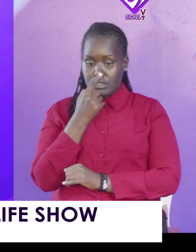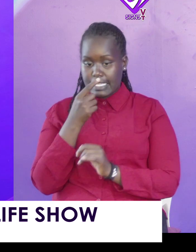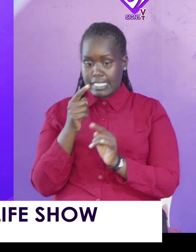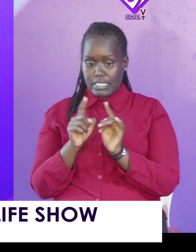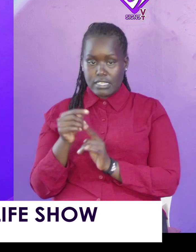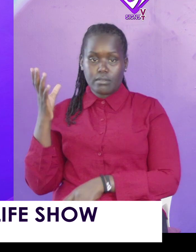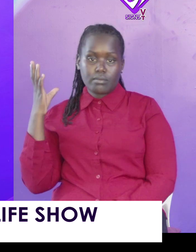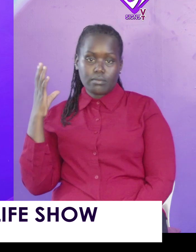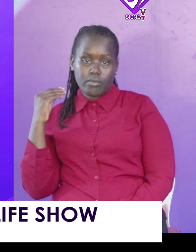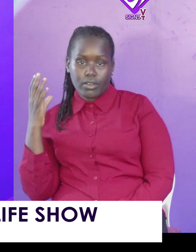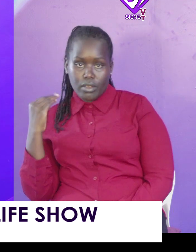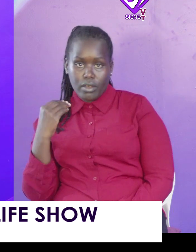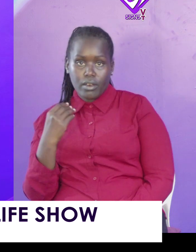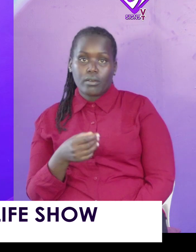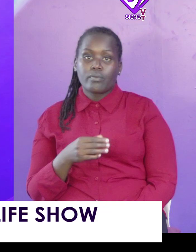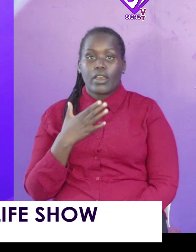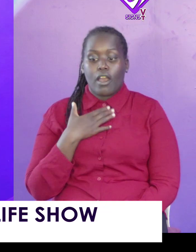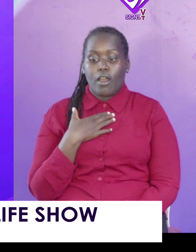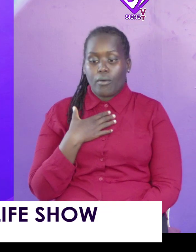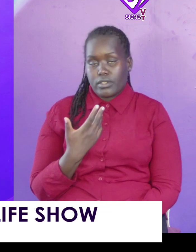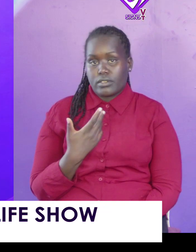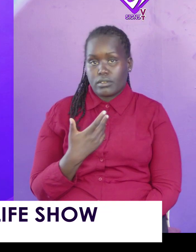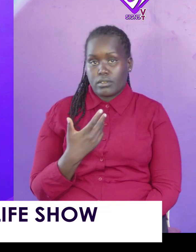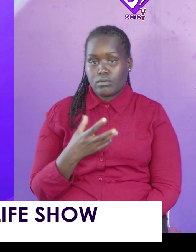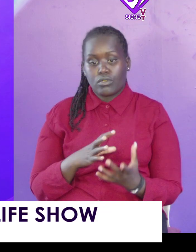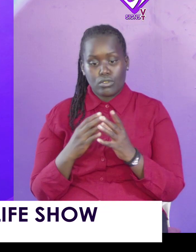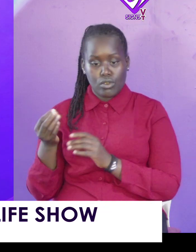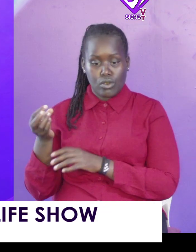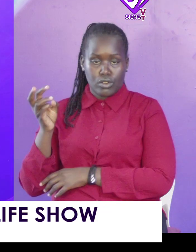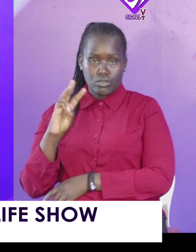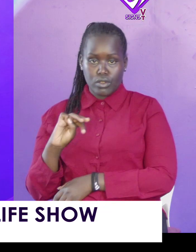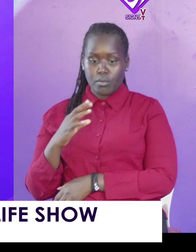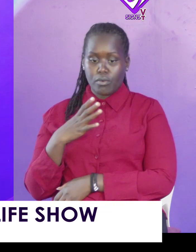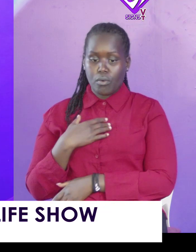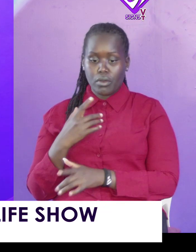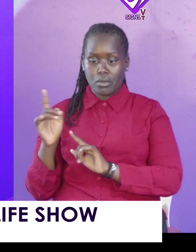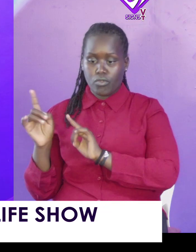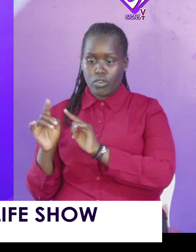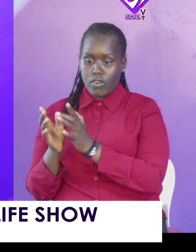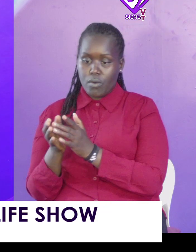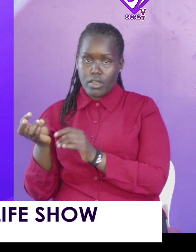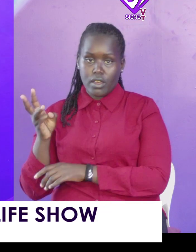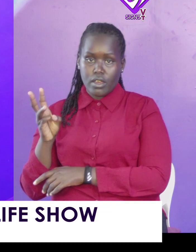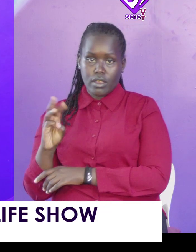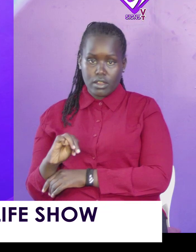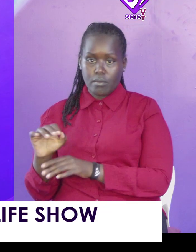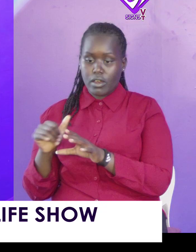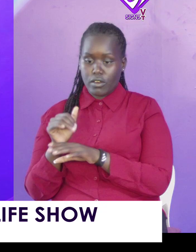on the wheelchair. I want to go out with them. I want to take a trip with them around the